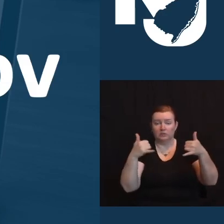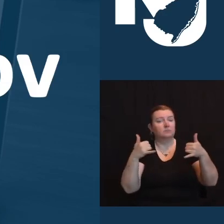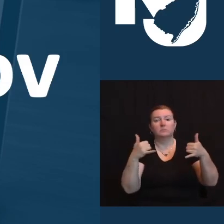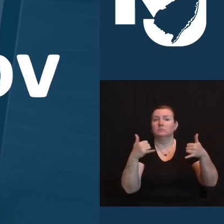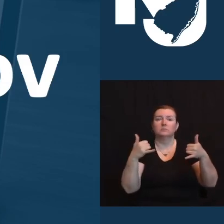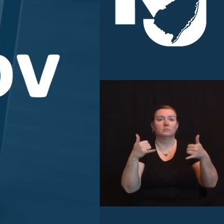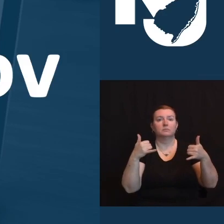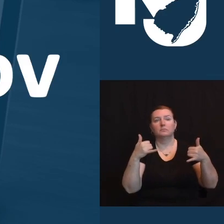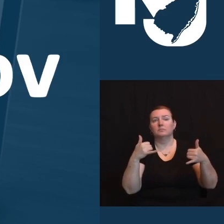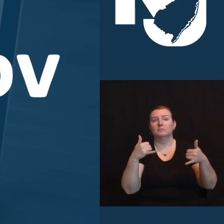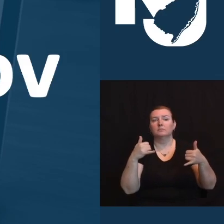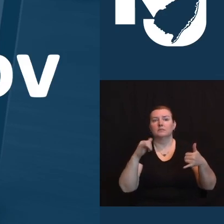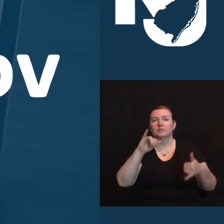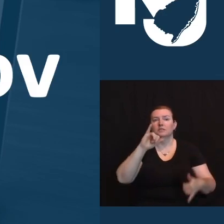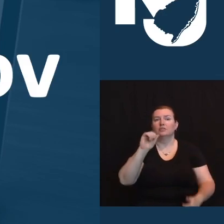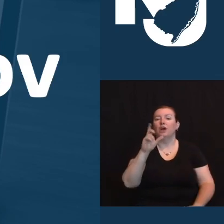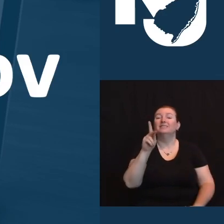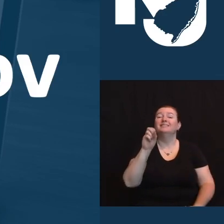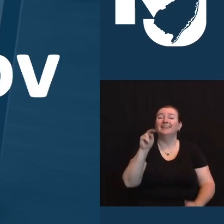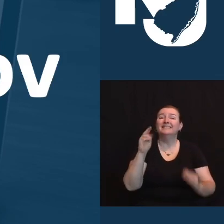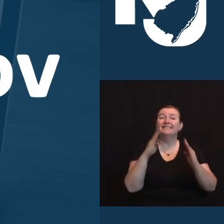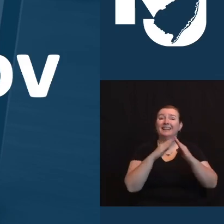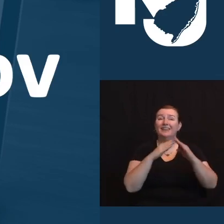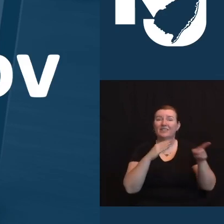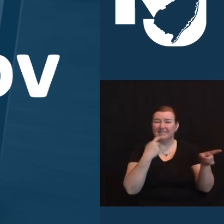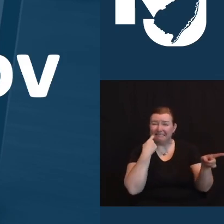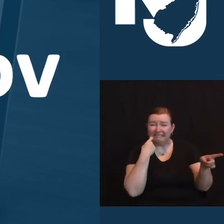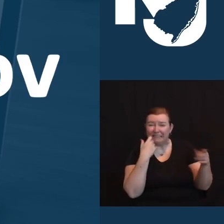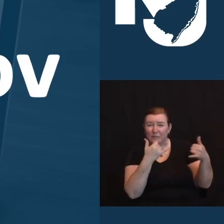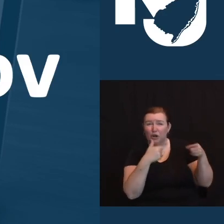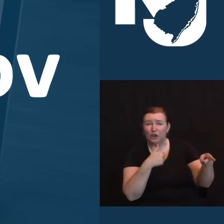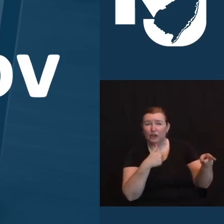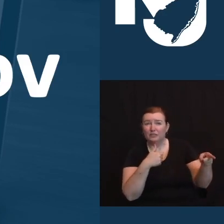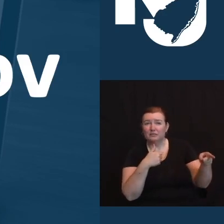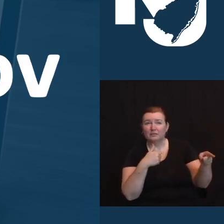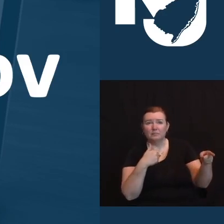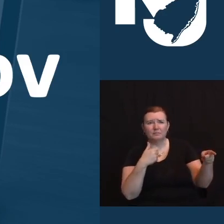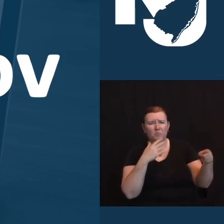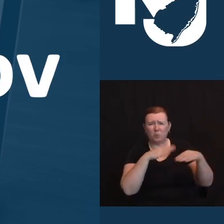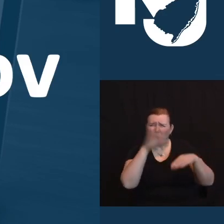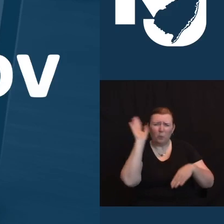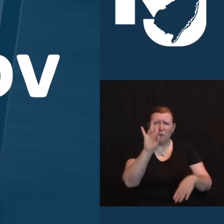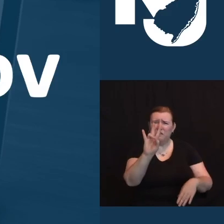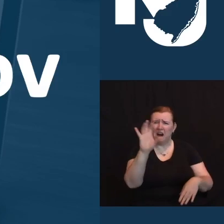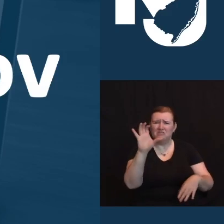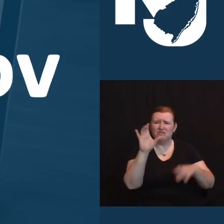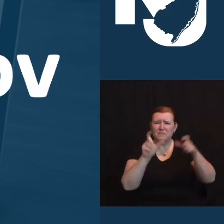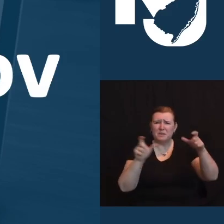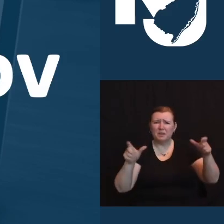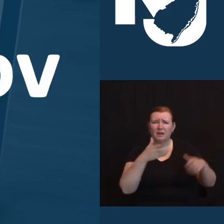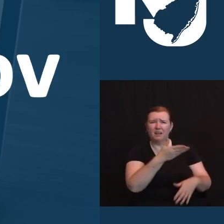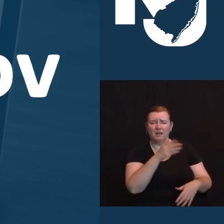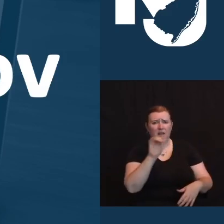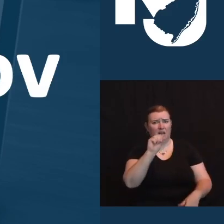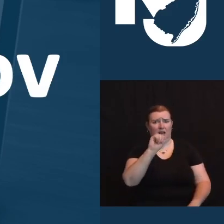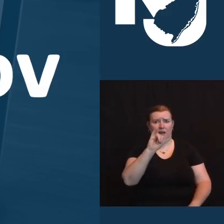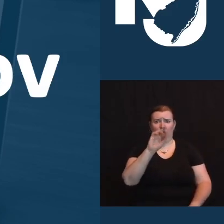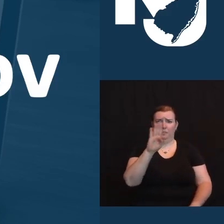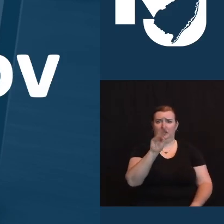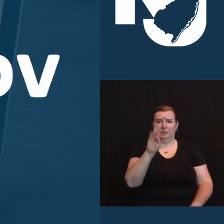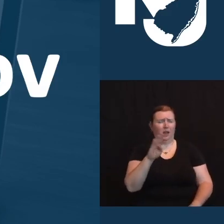which last week was the site of a party that raged with an estimated 700 people. This is a welcome step to not